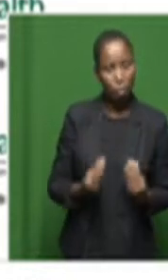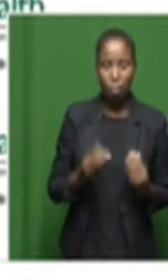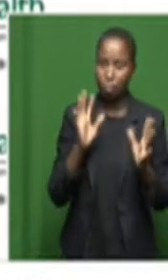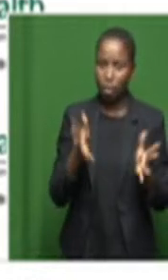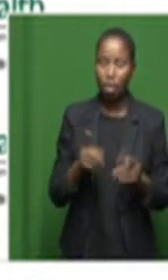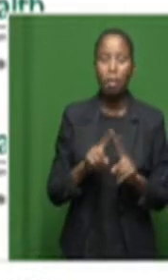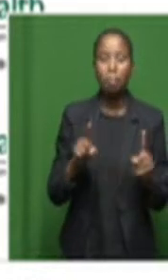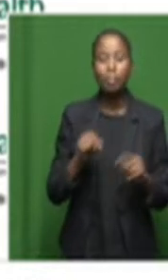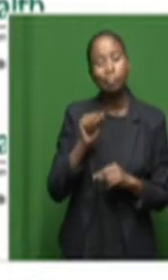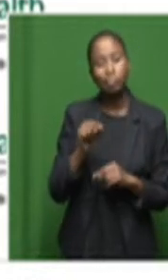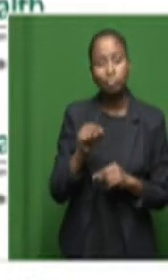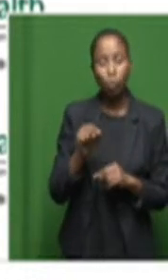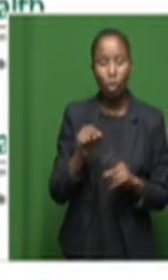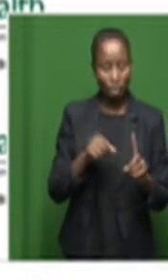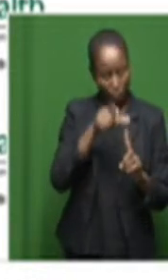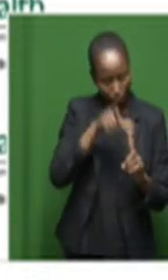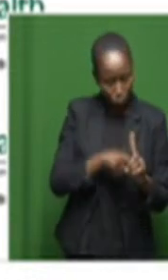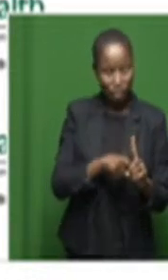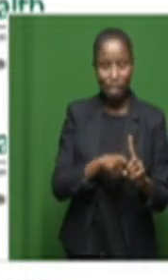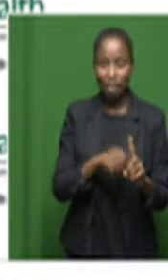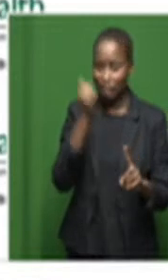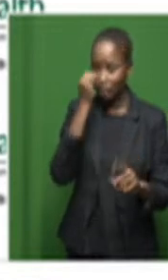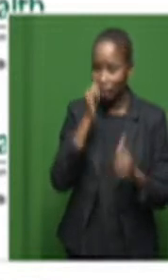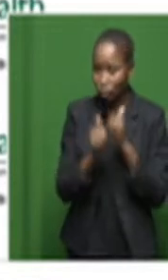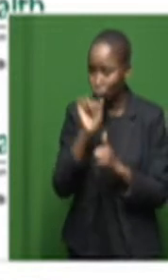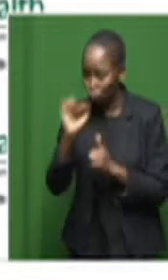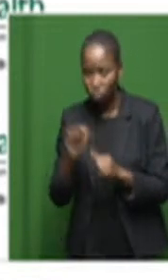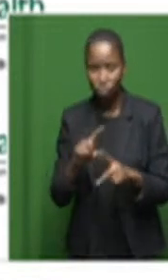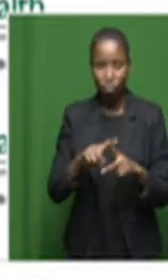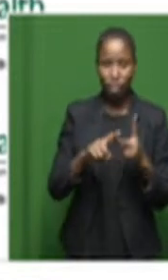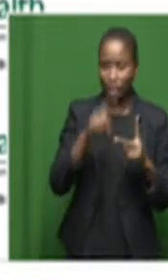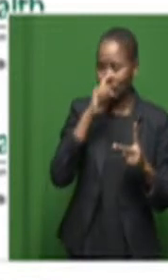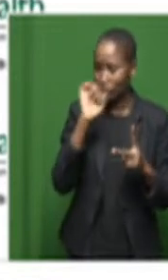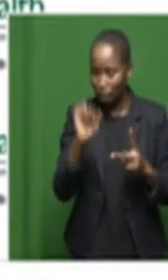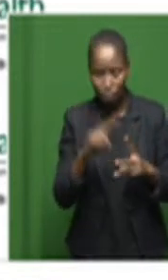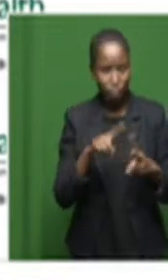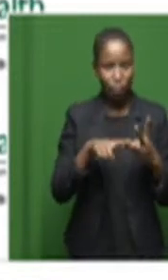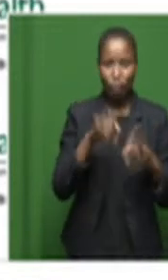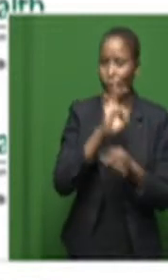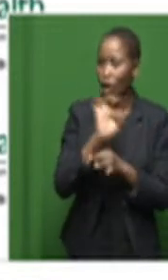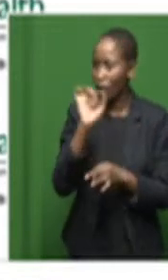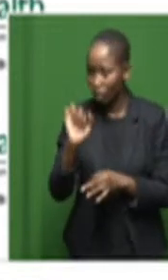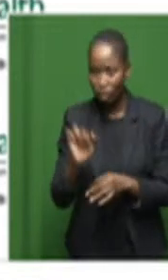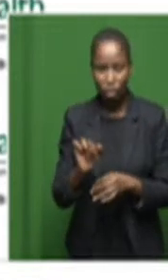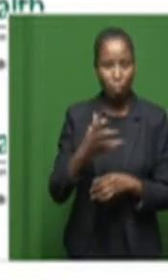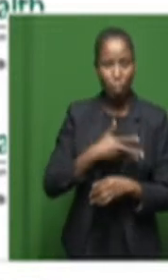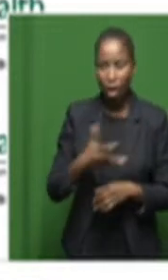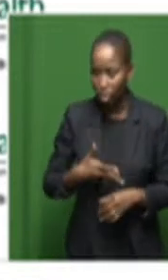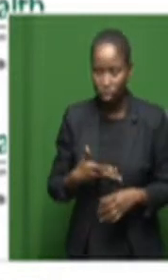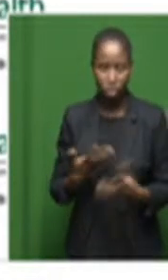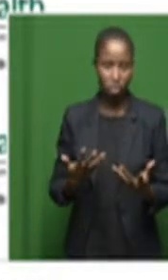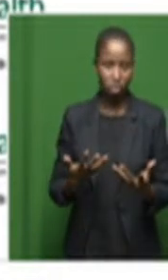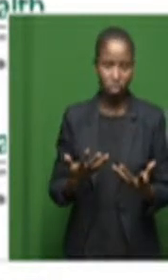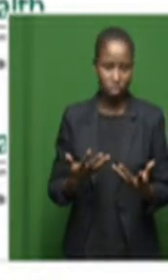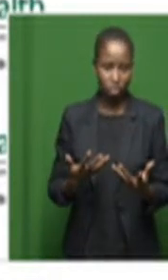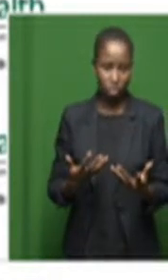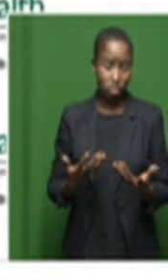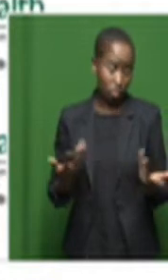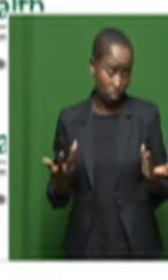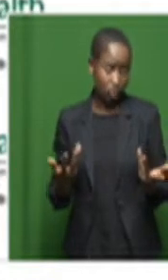is somebody's sister, somebody's brother, somebody's father, and somebody's mother. And just to illustrate